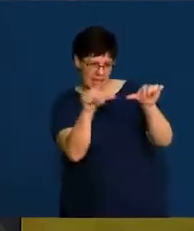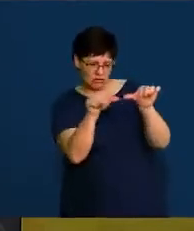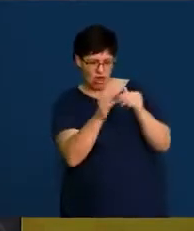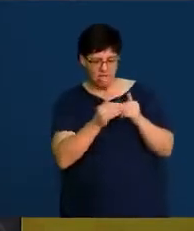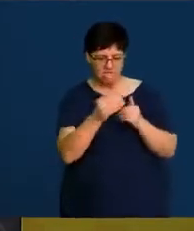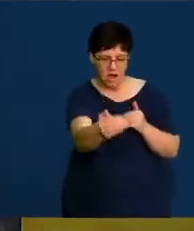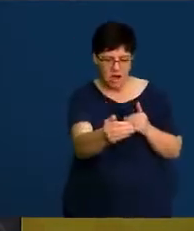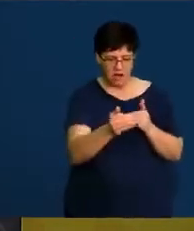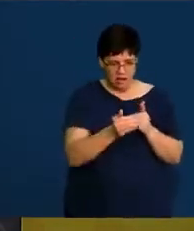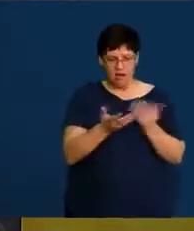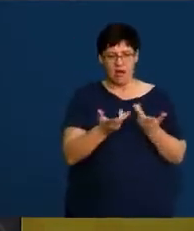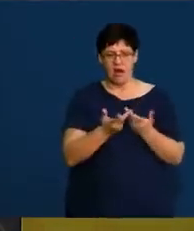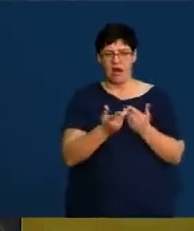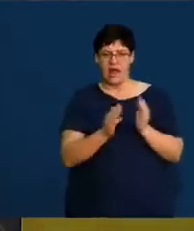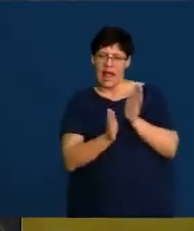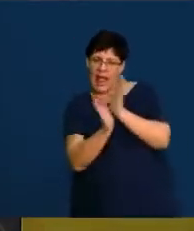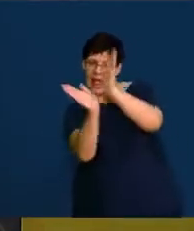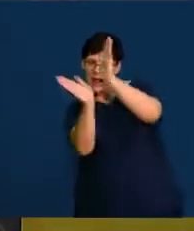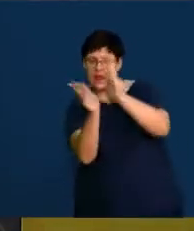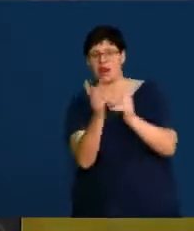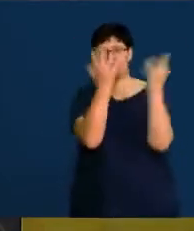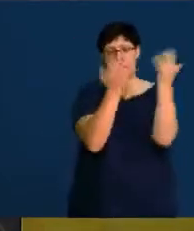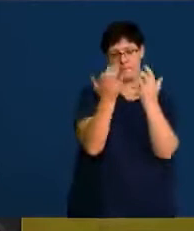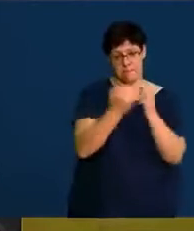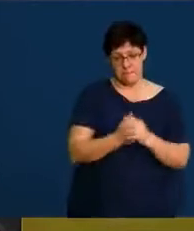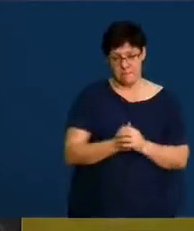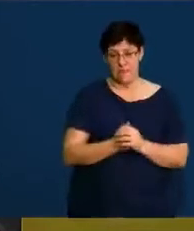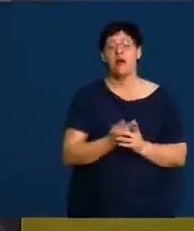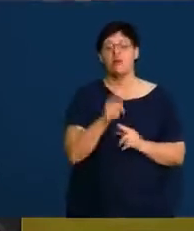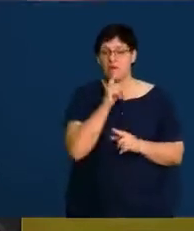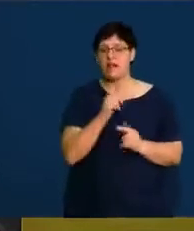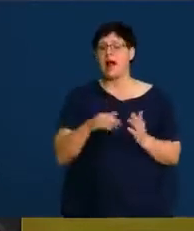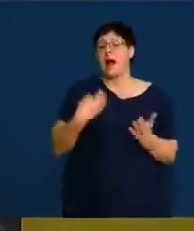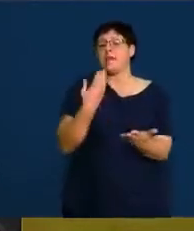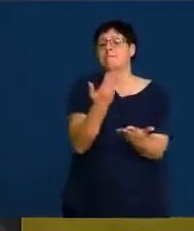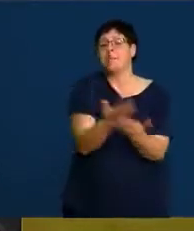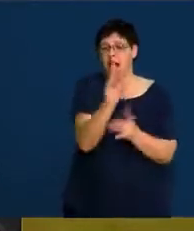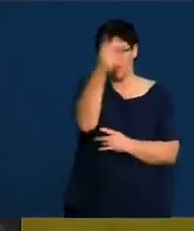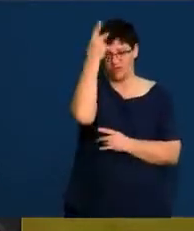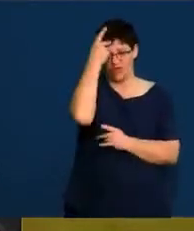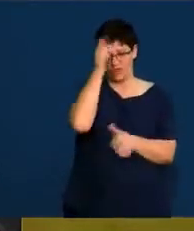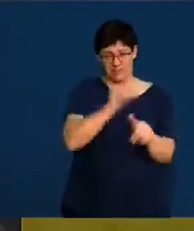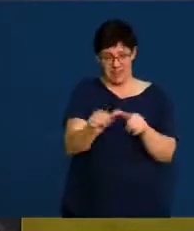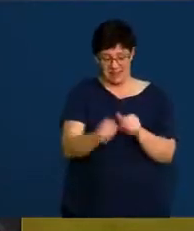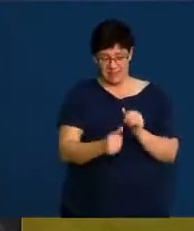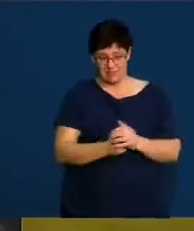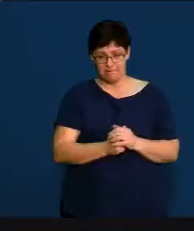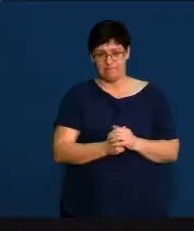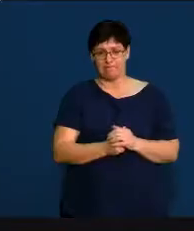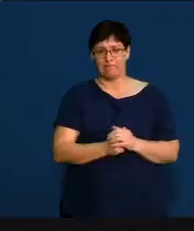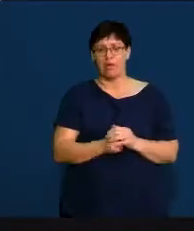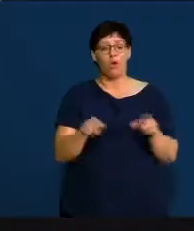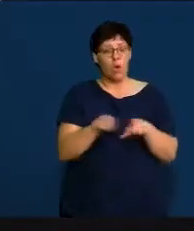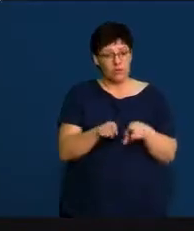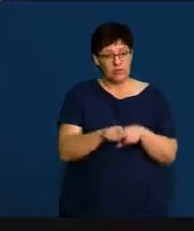distances, calculating angles on the map. This will help you better apply your knowledge to the map. And of course,